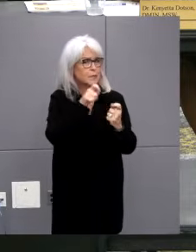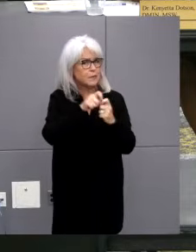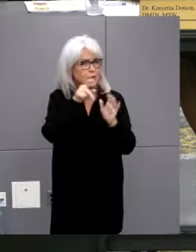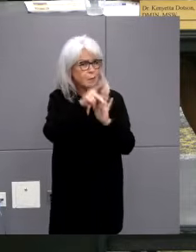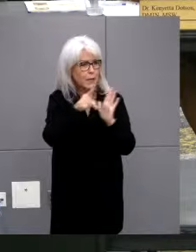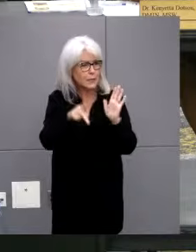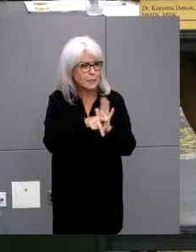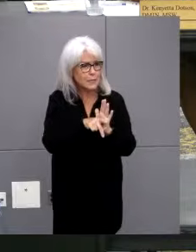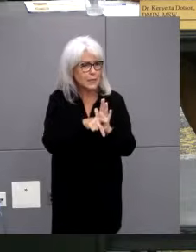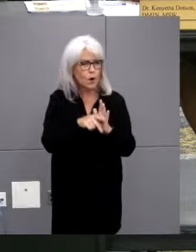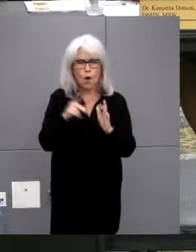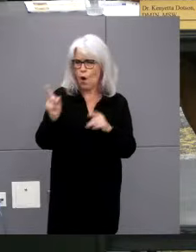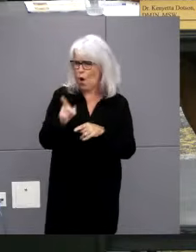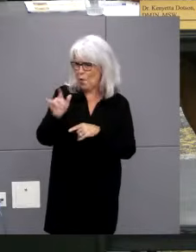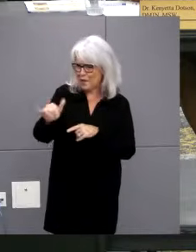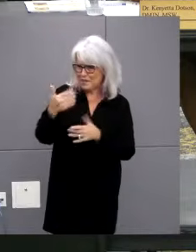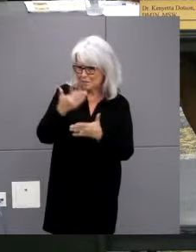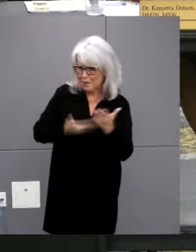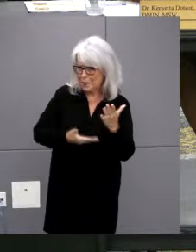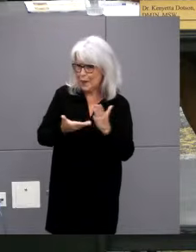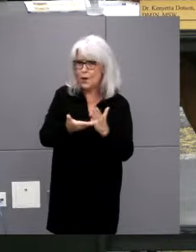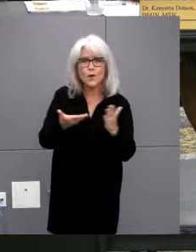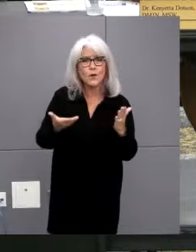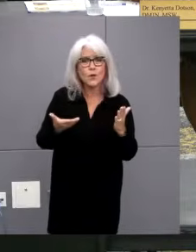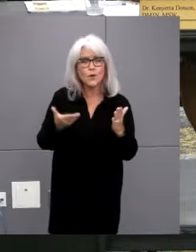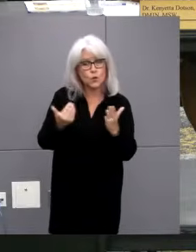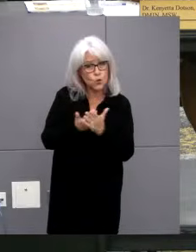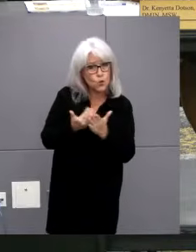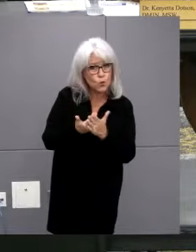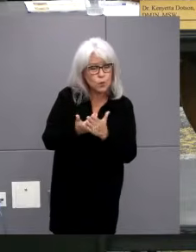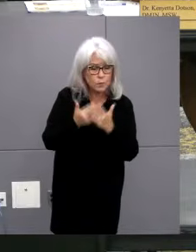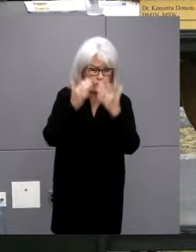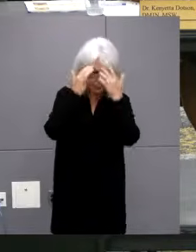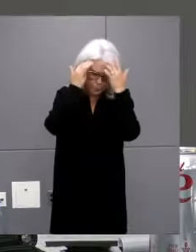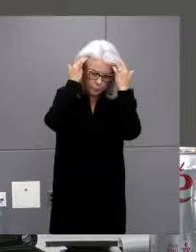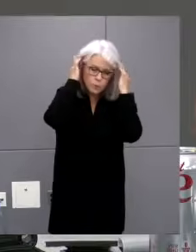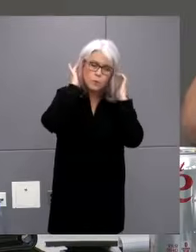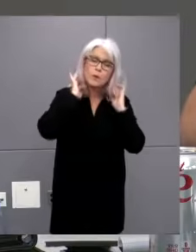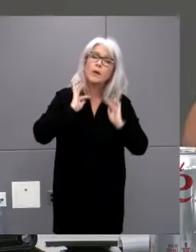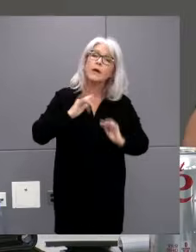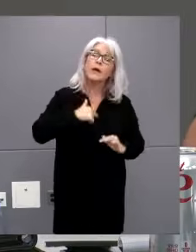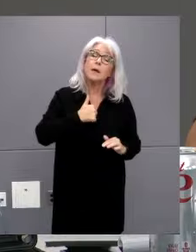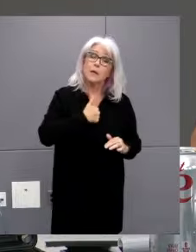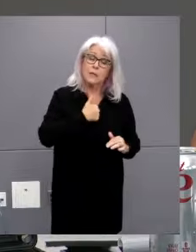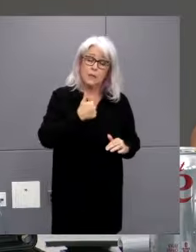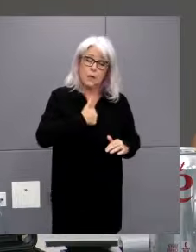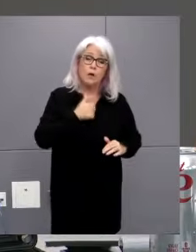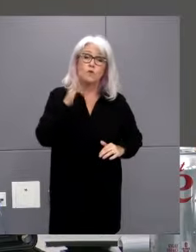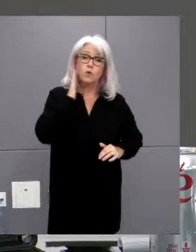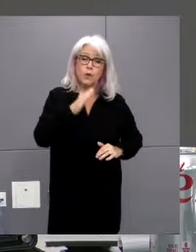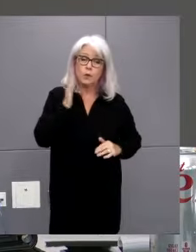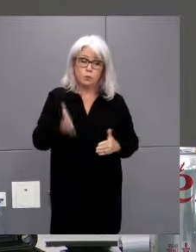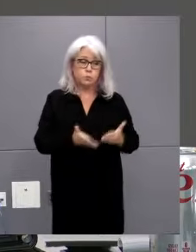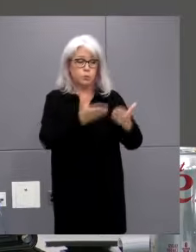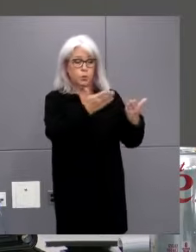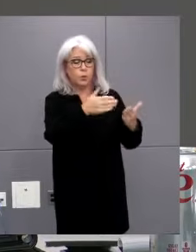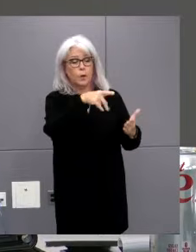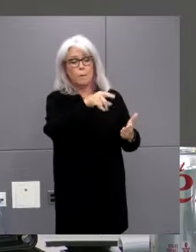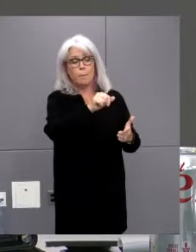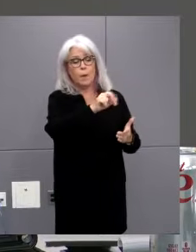policy, or have they always been there? Well, I will put this to the